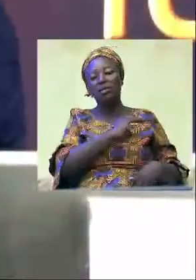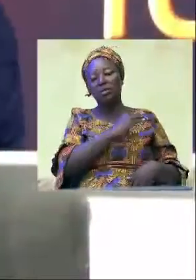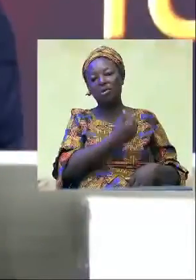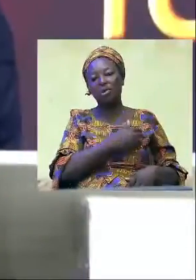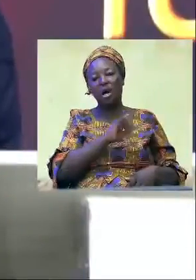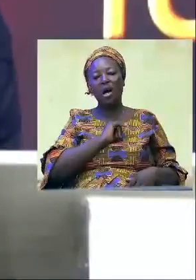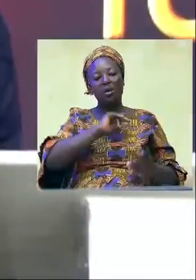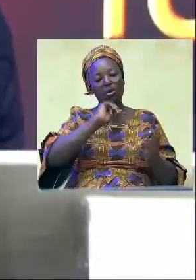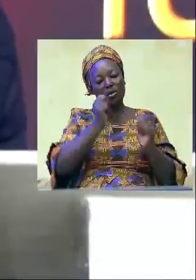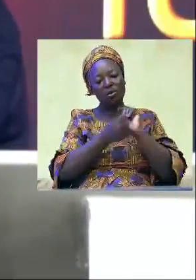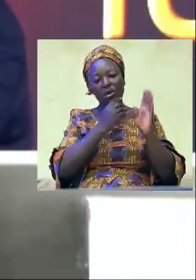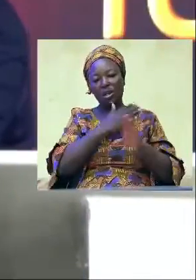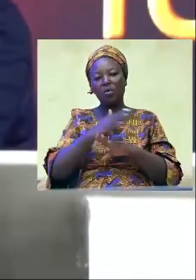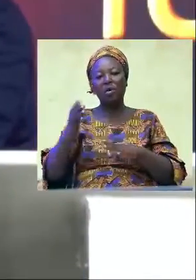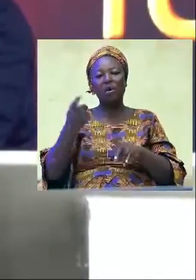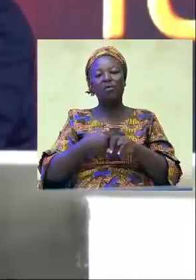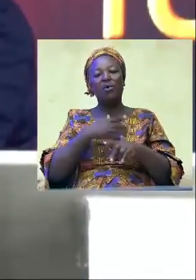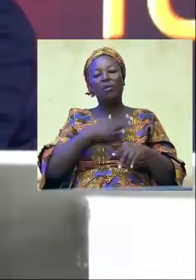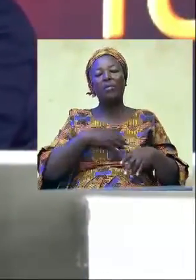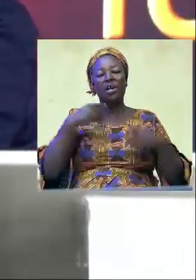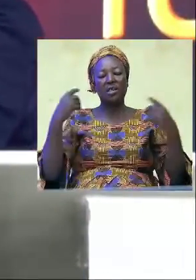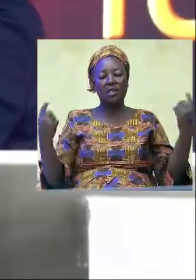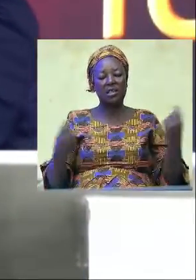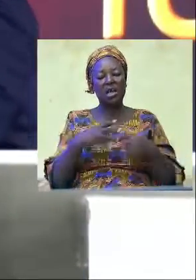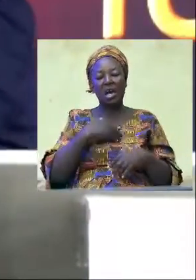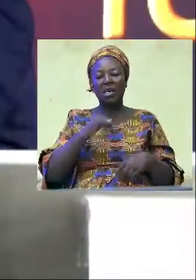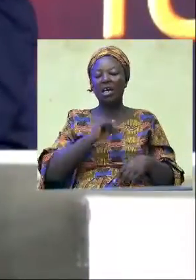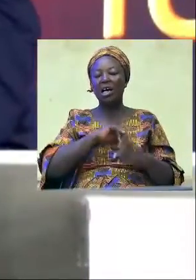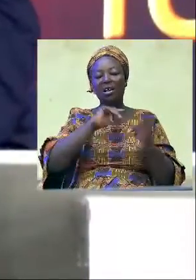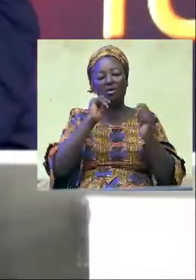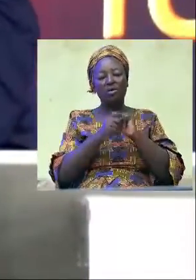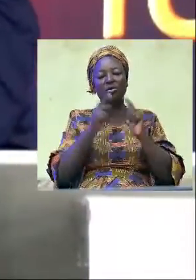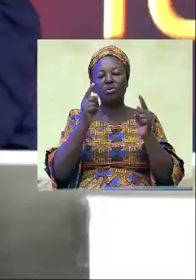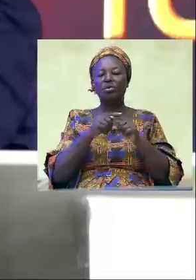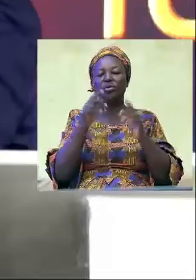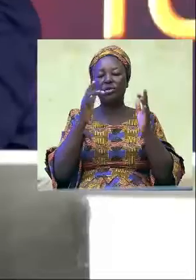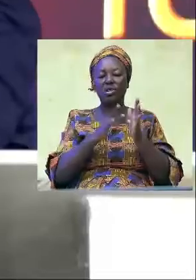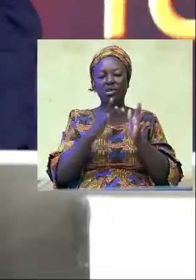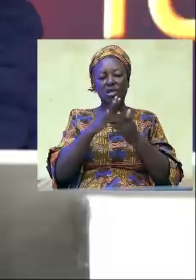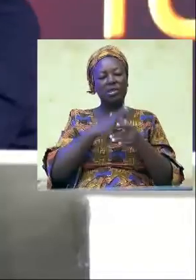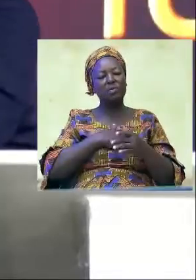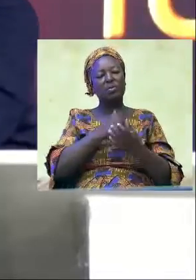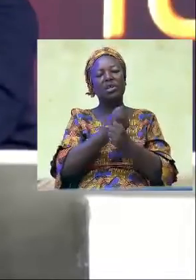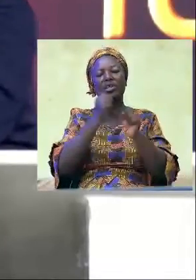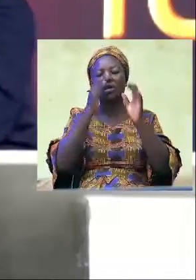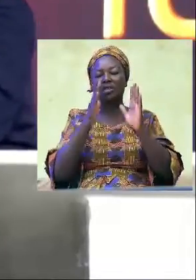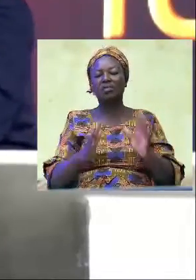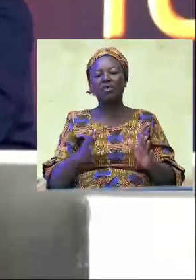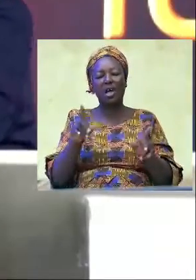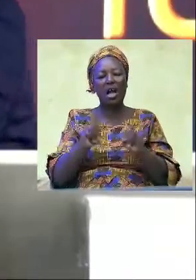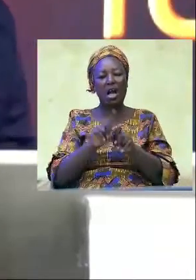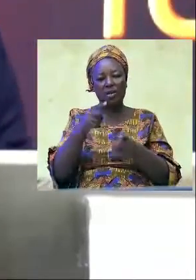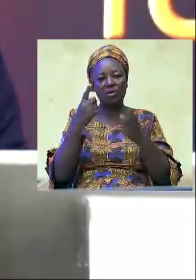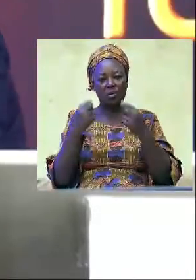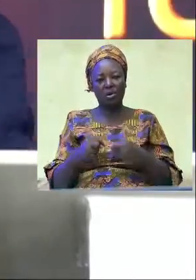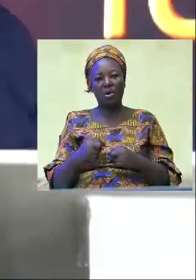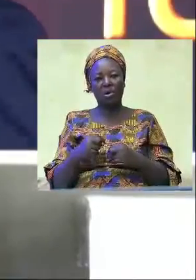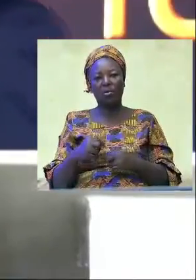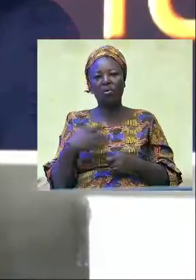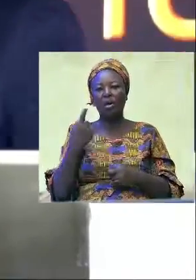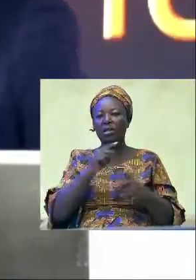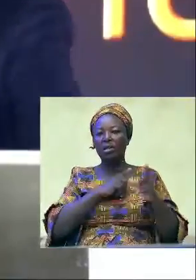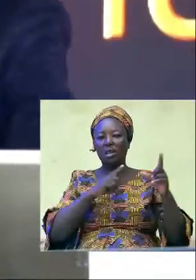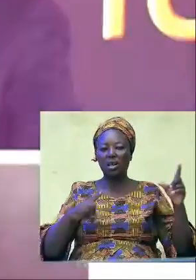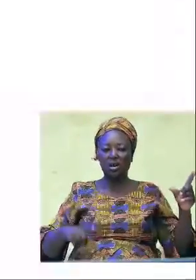my heart, with all my soul. I turn away from my sin and I turn to Jesus,